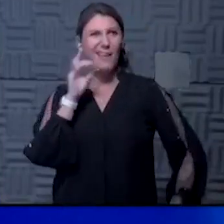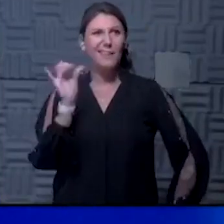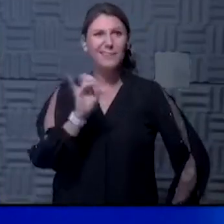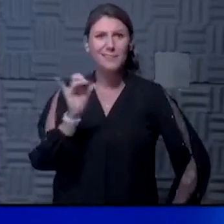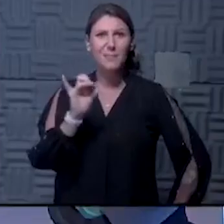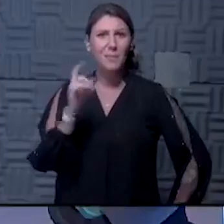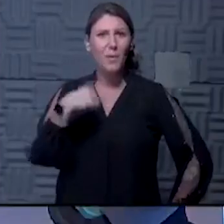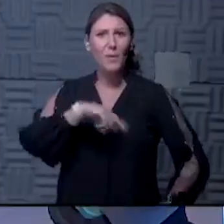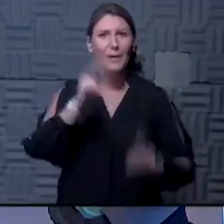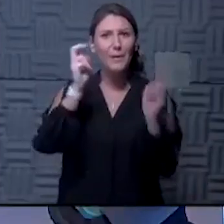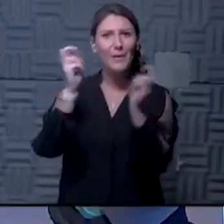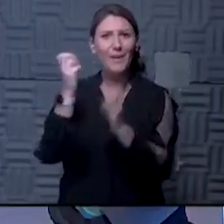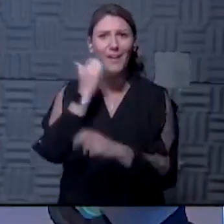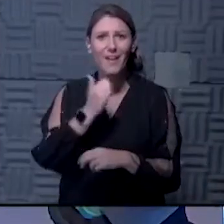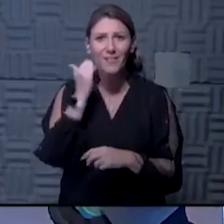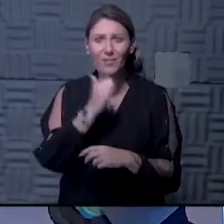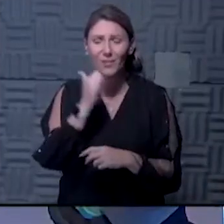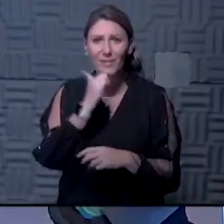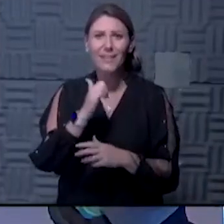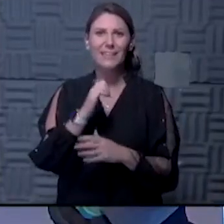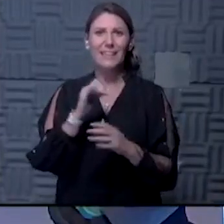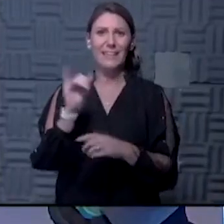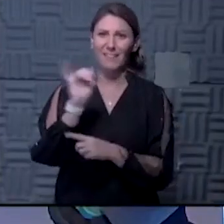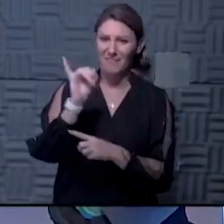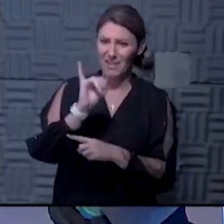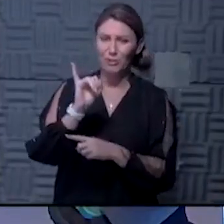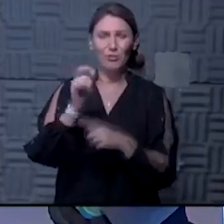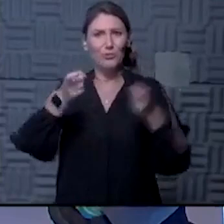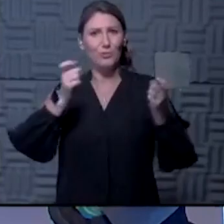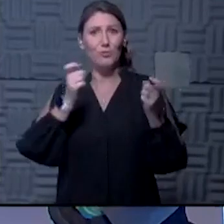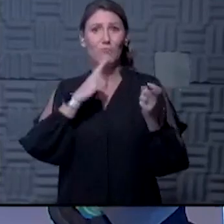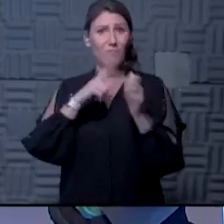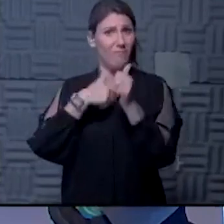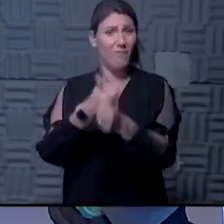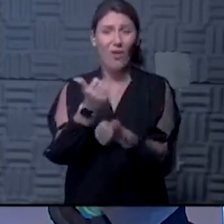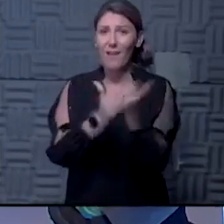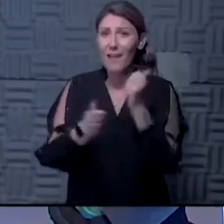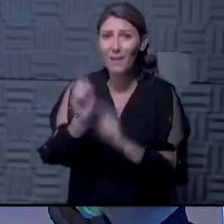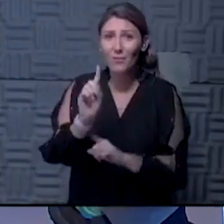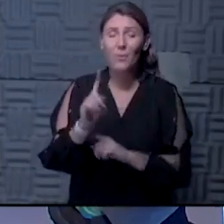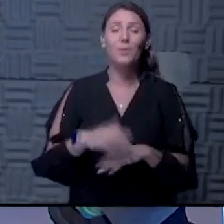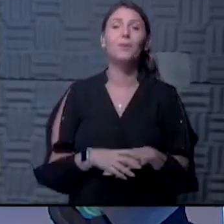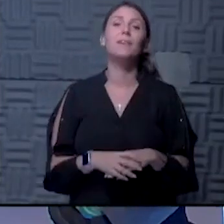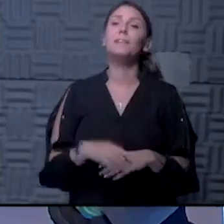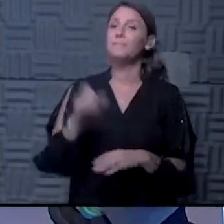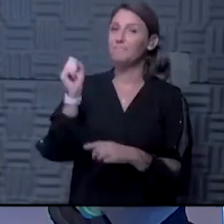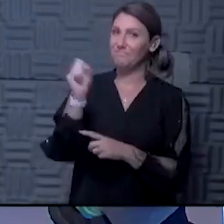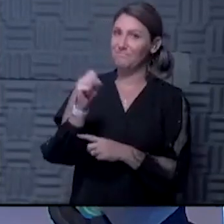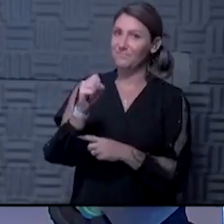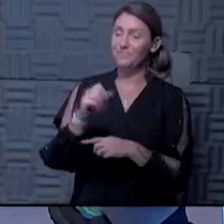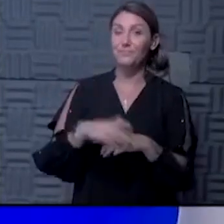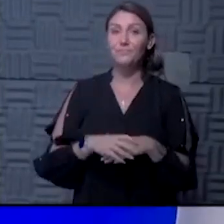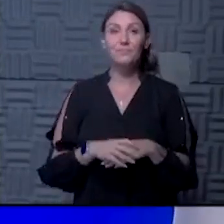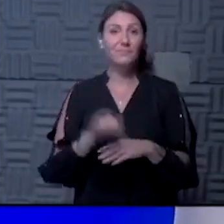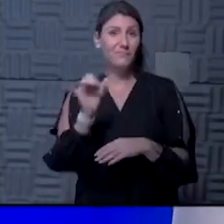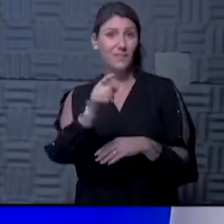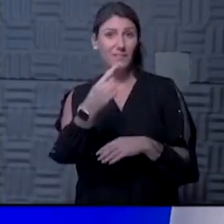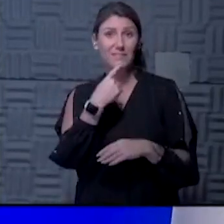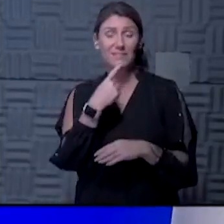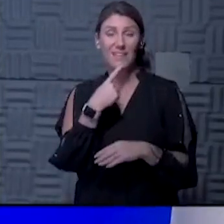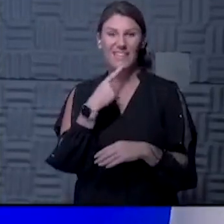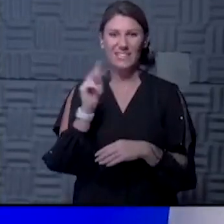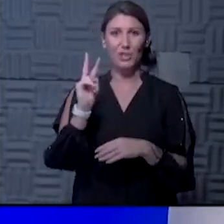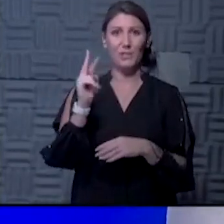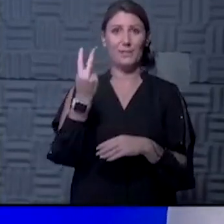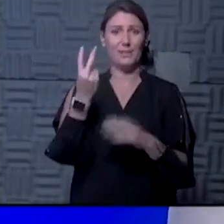I think, almost every day. Yeah. The pillars of infection control go with you everywhere you go. Yeah, absolutely. And it kind of runs off his tongue. It just is second